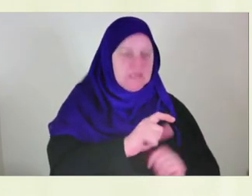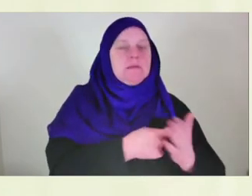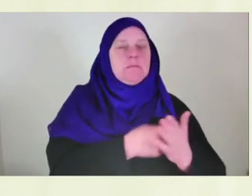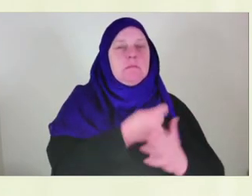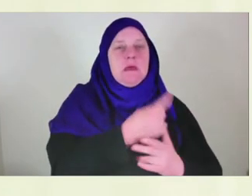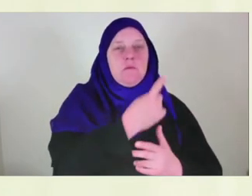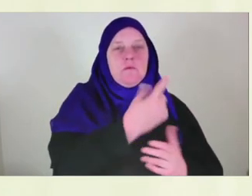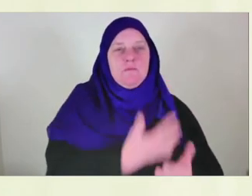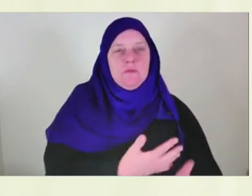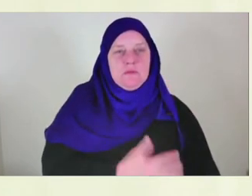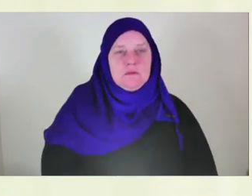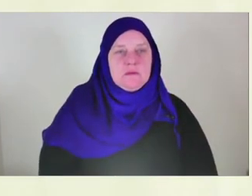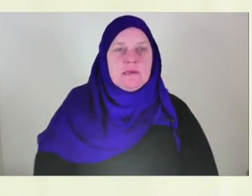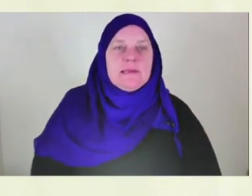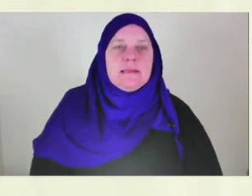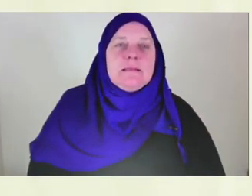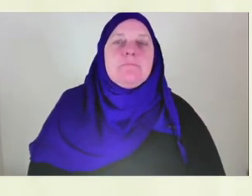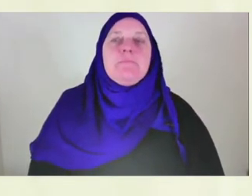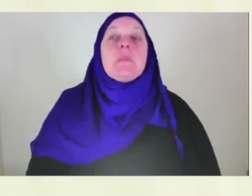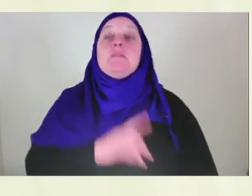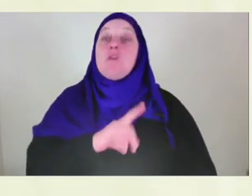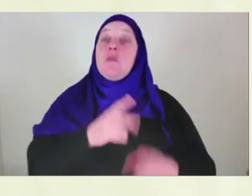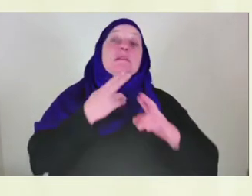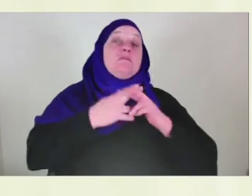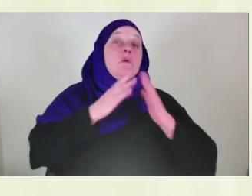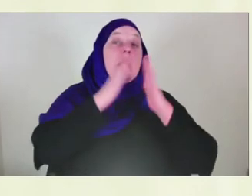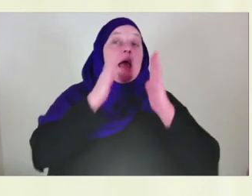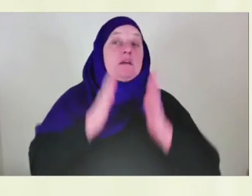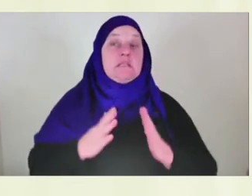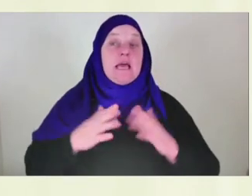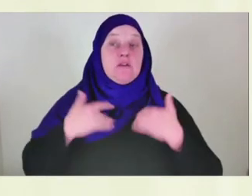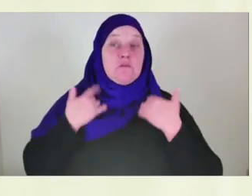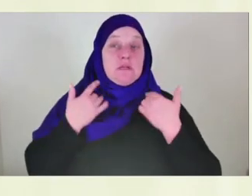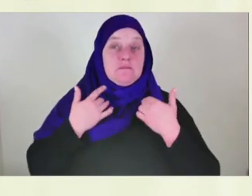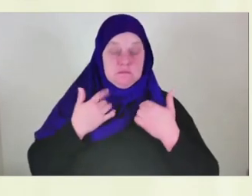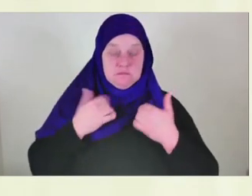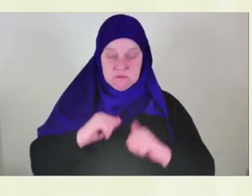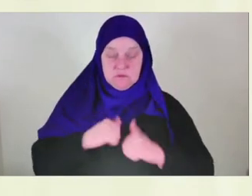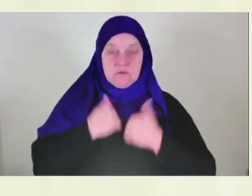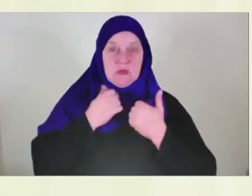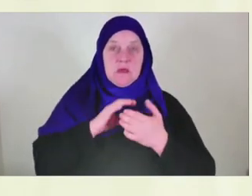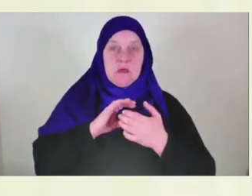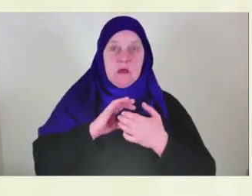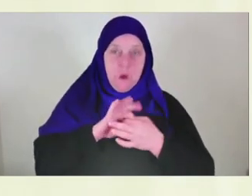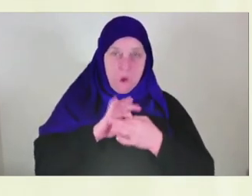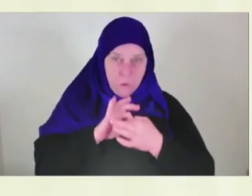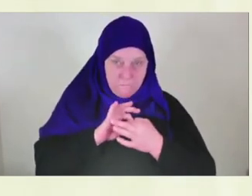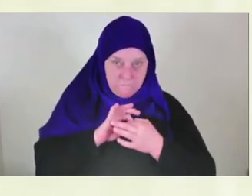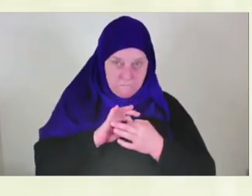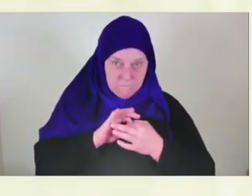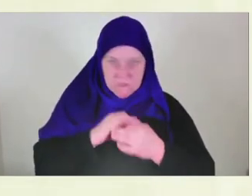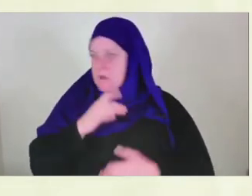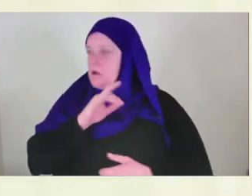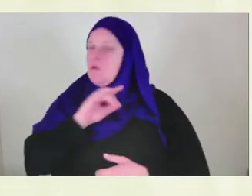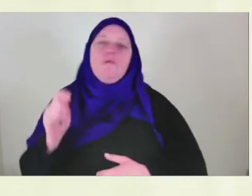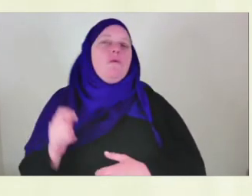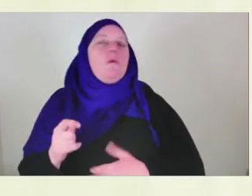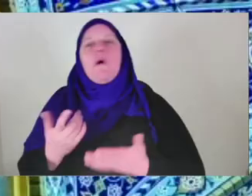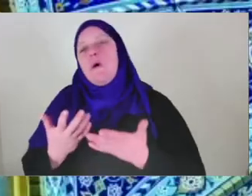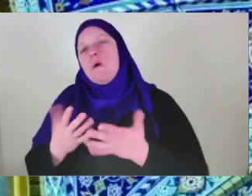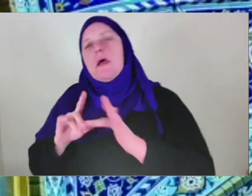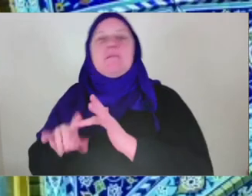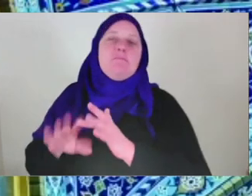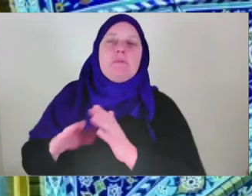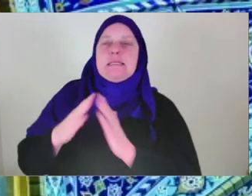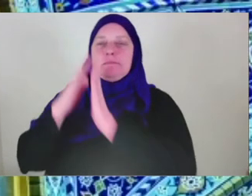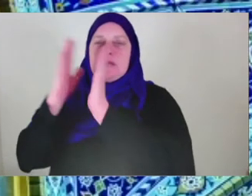not isn't your, for not an your investment third investment property. Property yeah. Yeah. Yes. Just, yeah. Yeah, not investment. This sorry, is for I had to just living. Clarify because sometimes you might say. No,